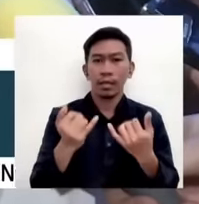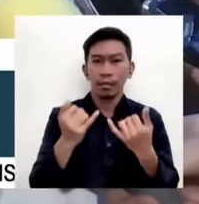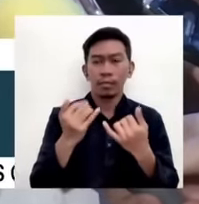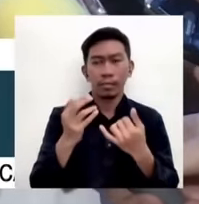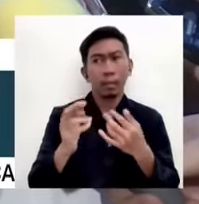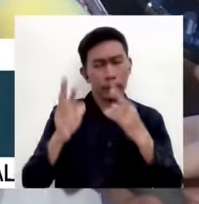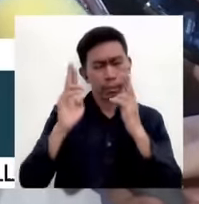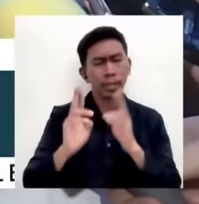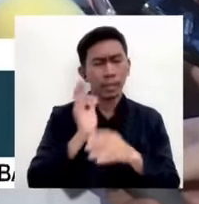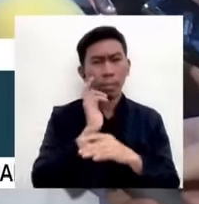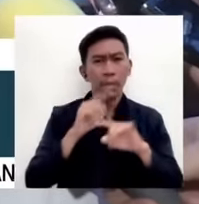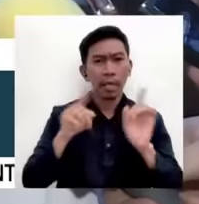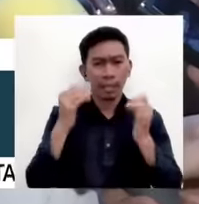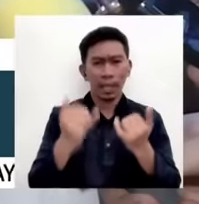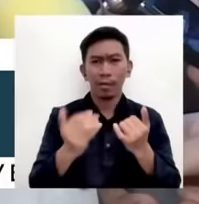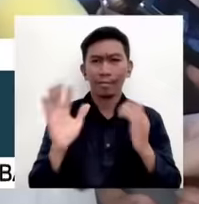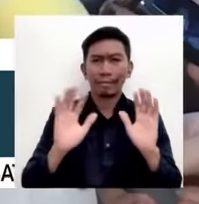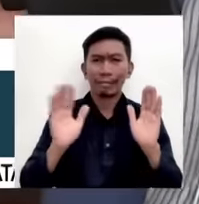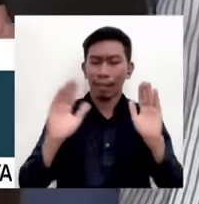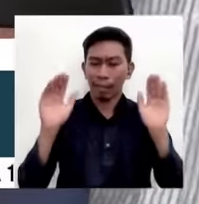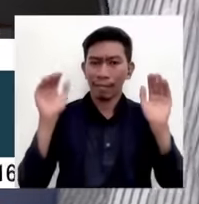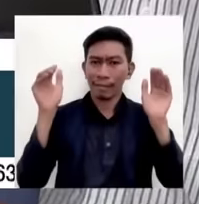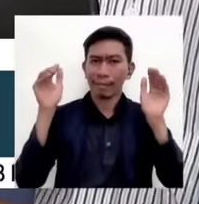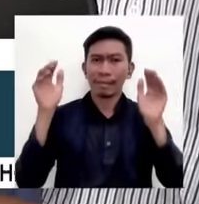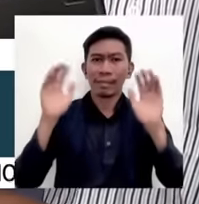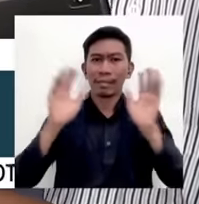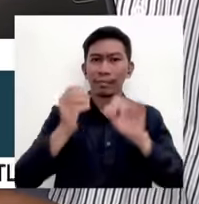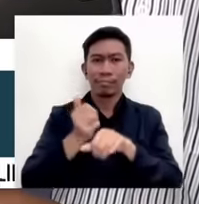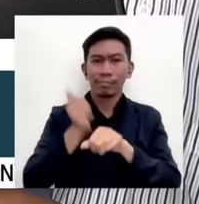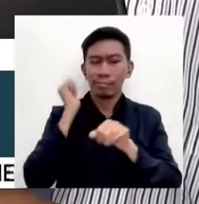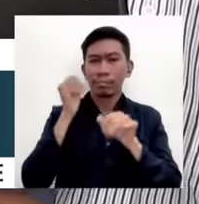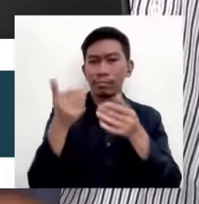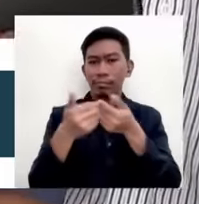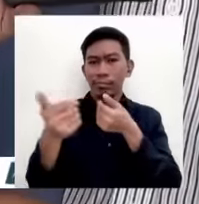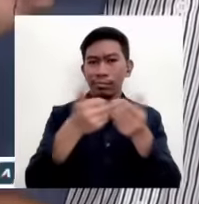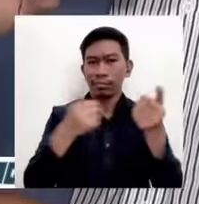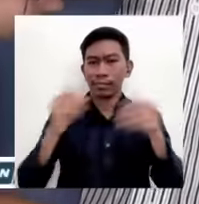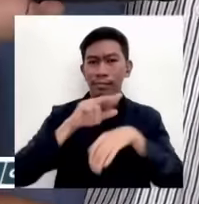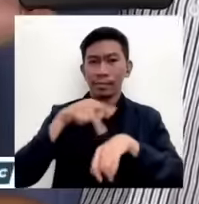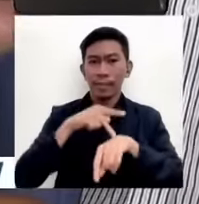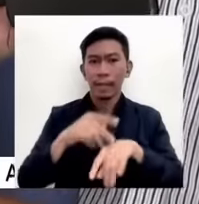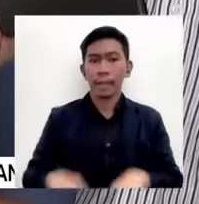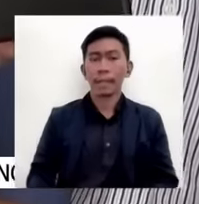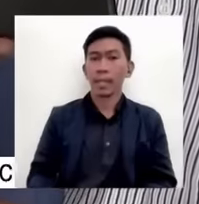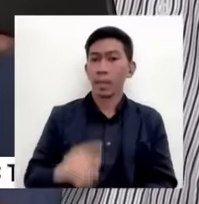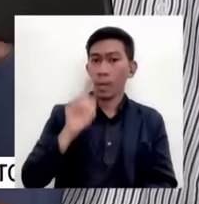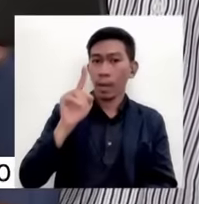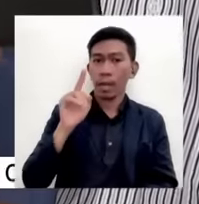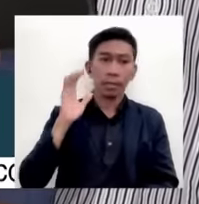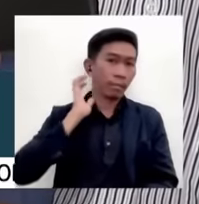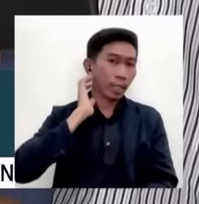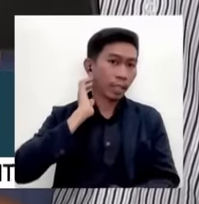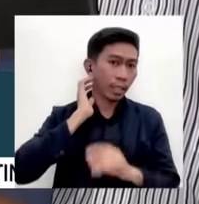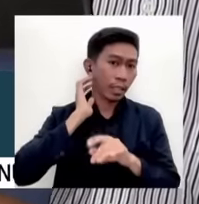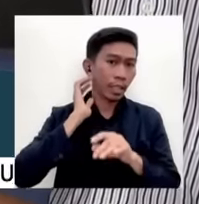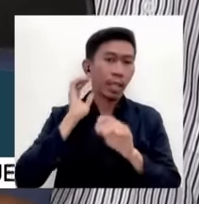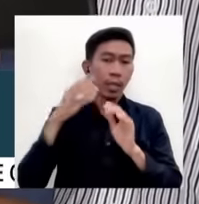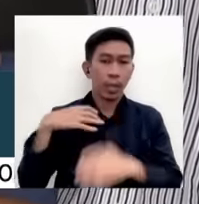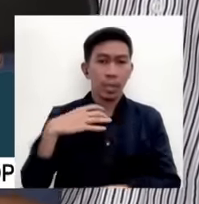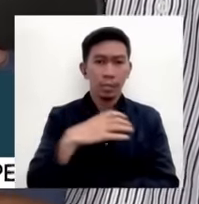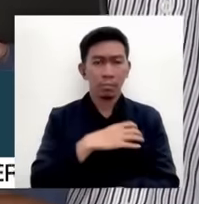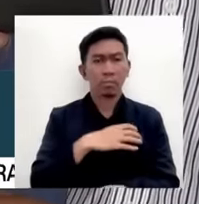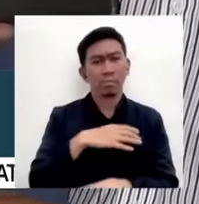na magkagulo-gulo, magkawatak-watak ang ating bansa. But at least one Mindanaoan lawmaker is keeping an open mind.